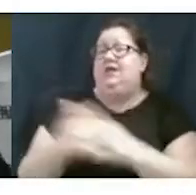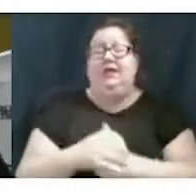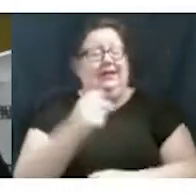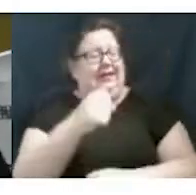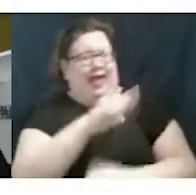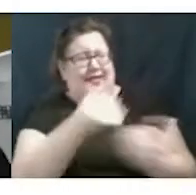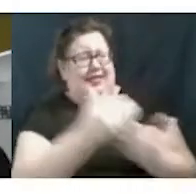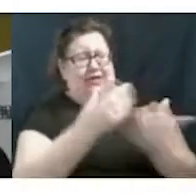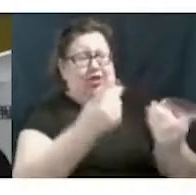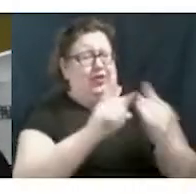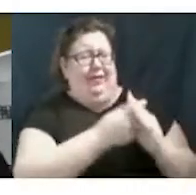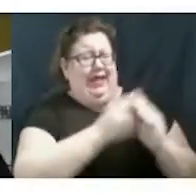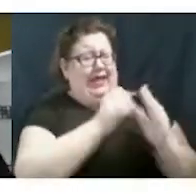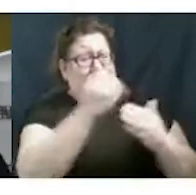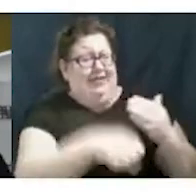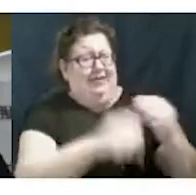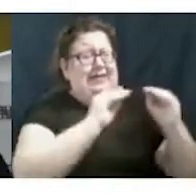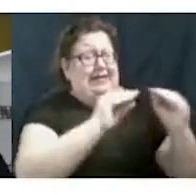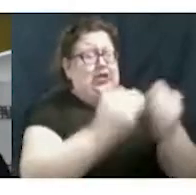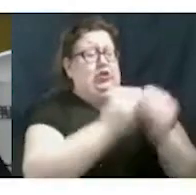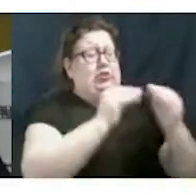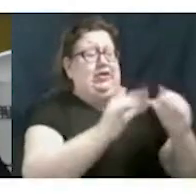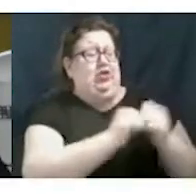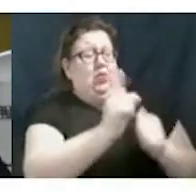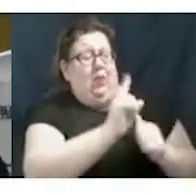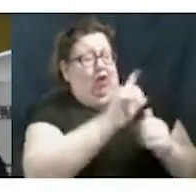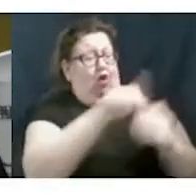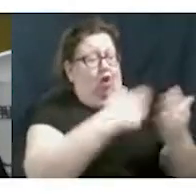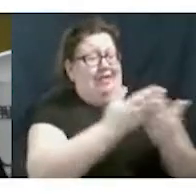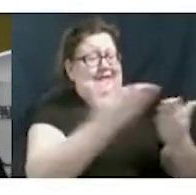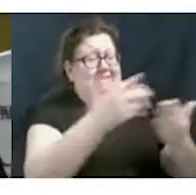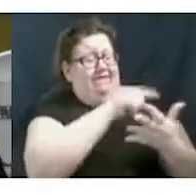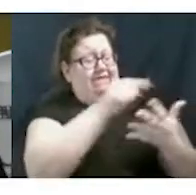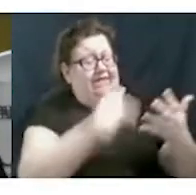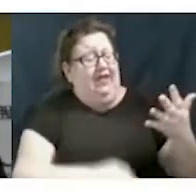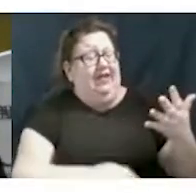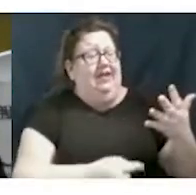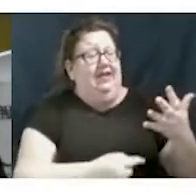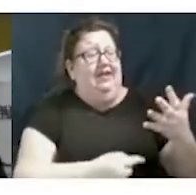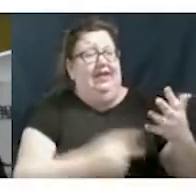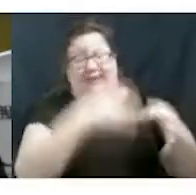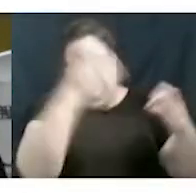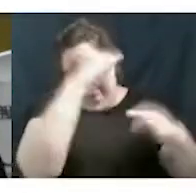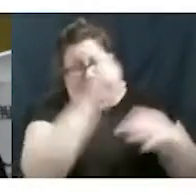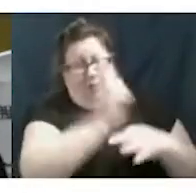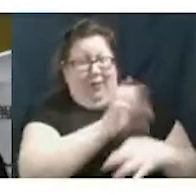beginning of the semester, teach new teachers where all this stuff is located at. They'll have a fogget where to find all this stuff.